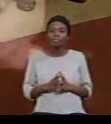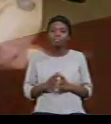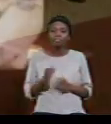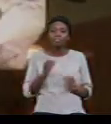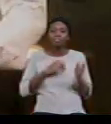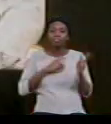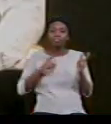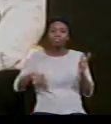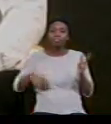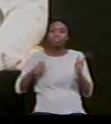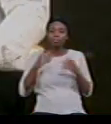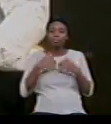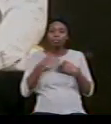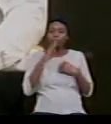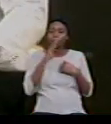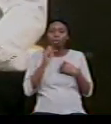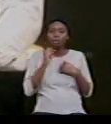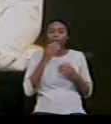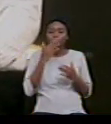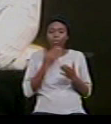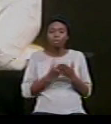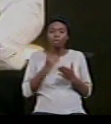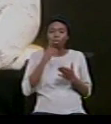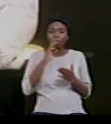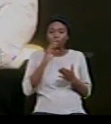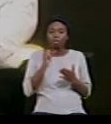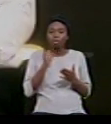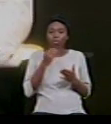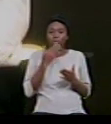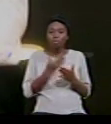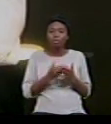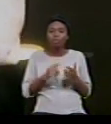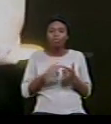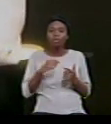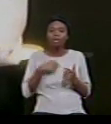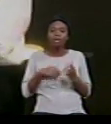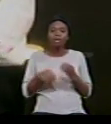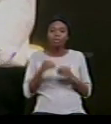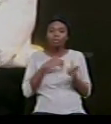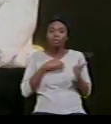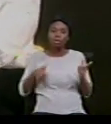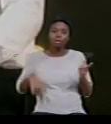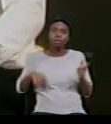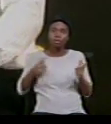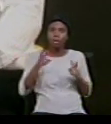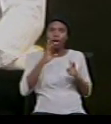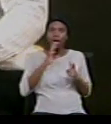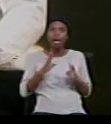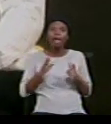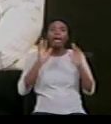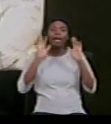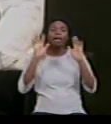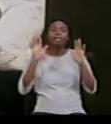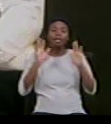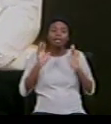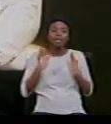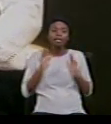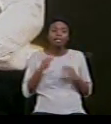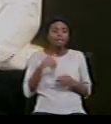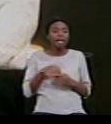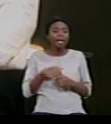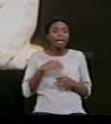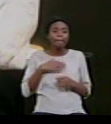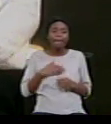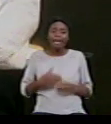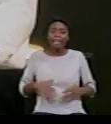Lord, you have been so good. You are so good to me. Oh Lord, you are